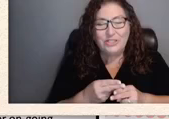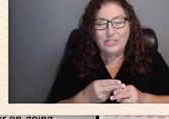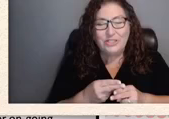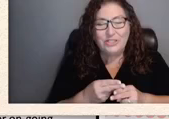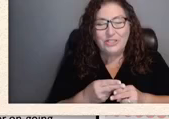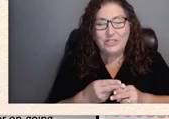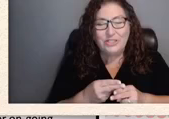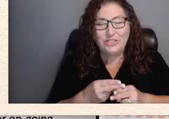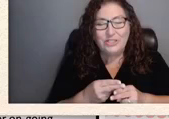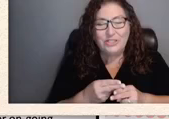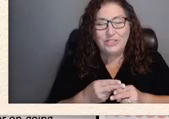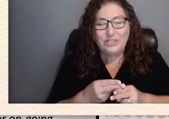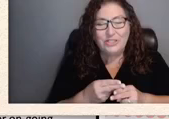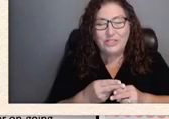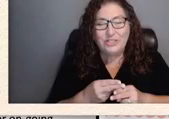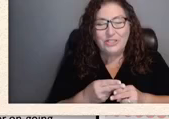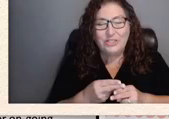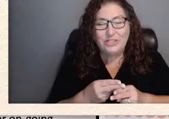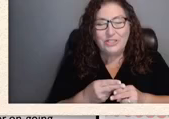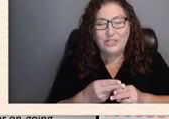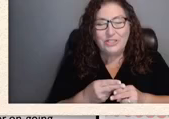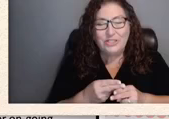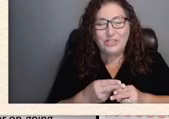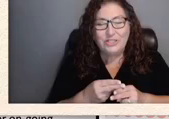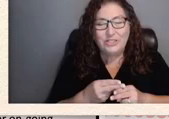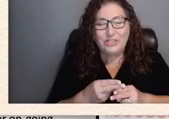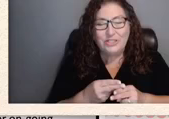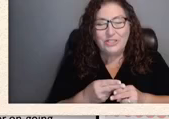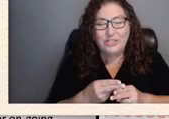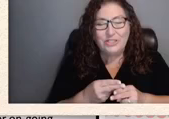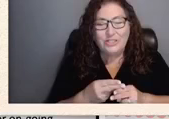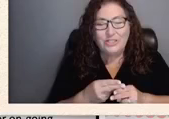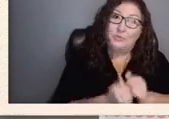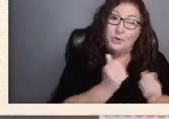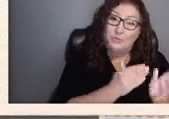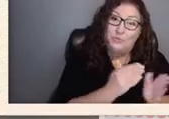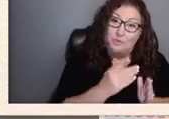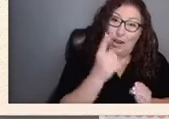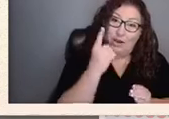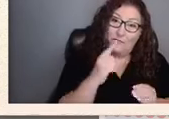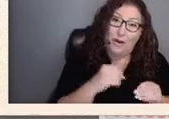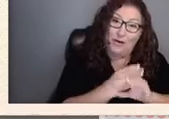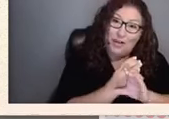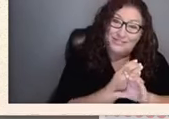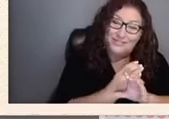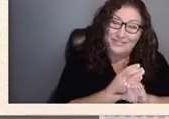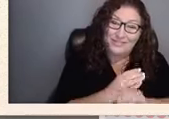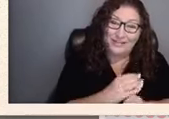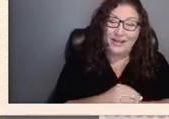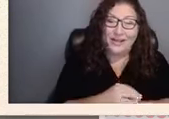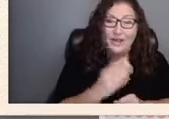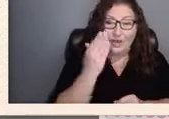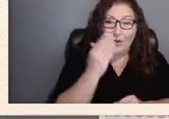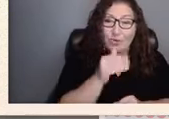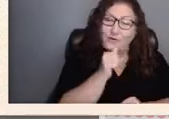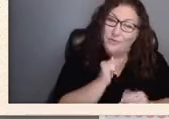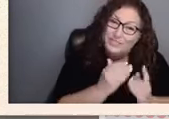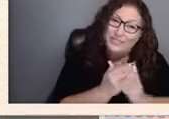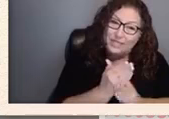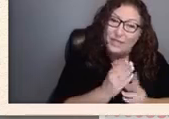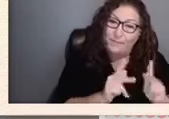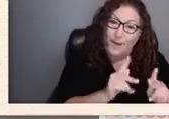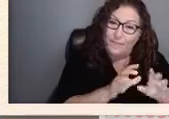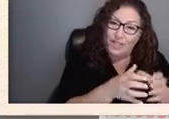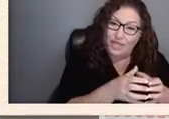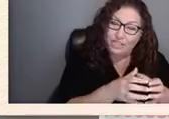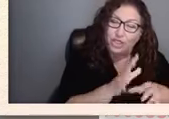one hand, military families were probably the most prepared in a way for a crisis. They are a resilient population who's really used